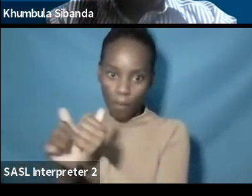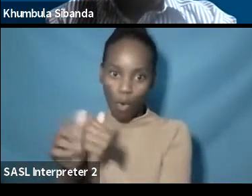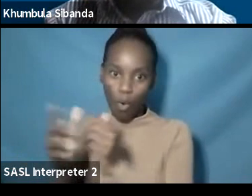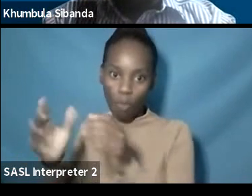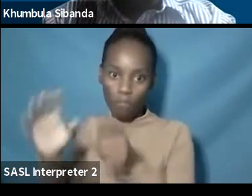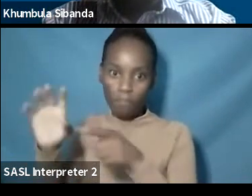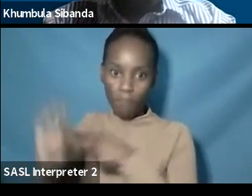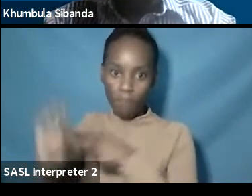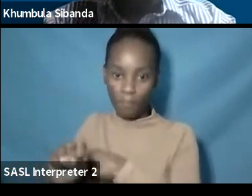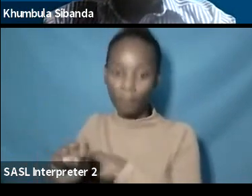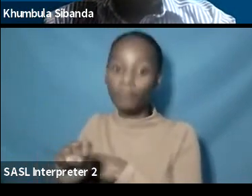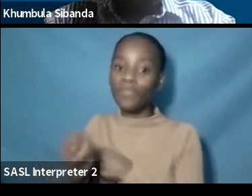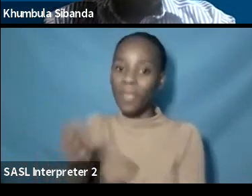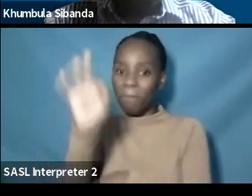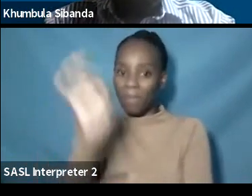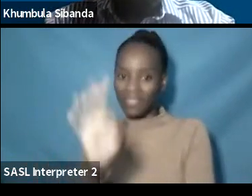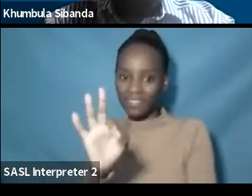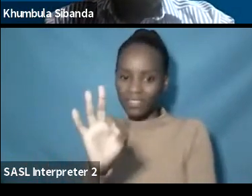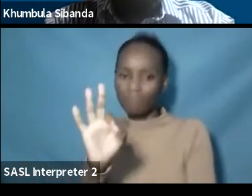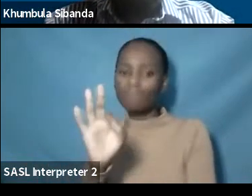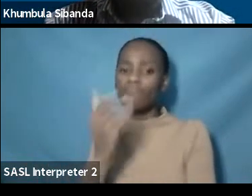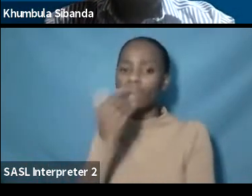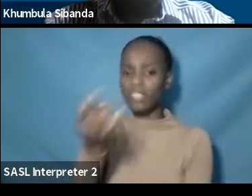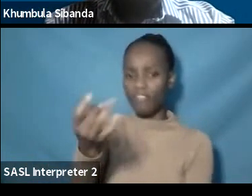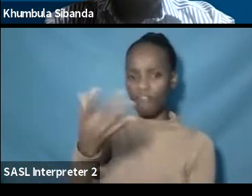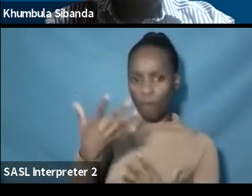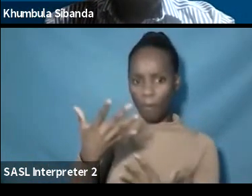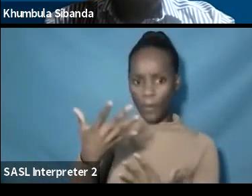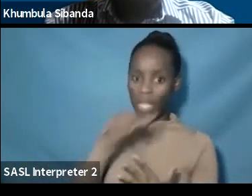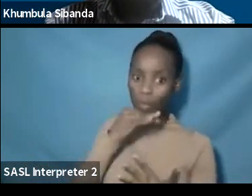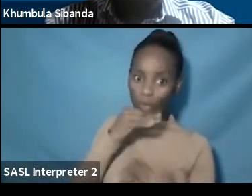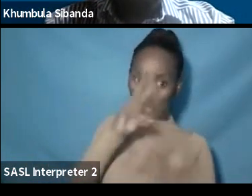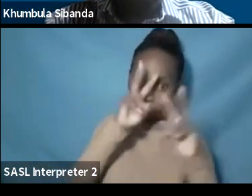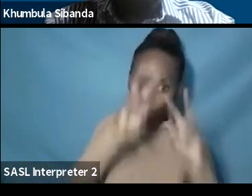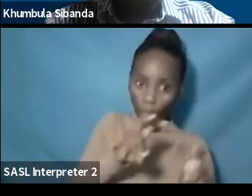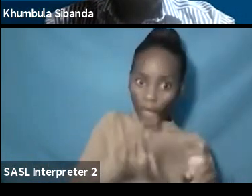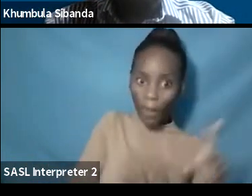seizures results in successful prosecution?